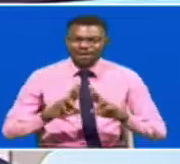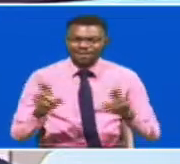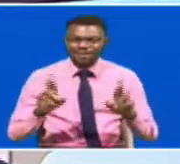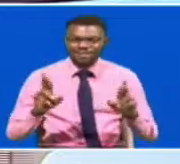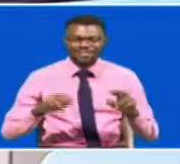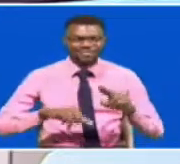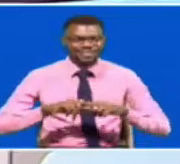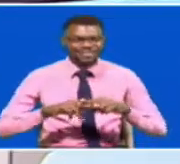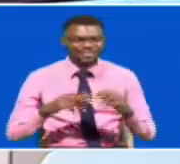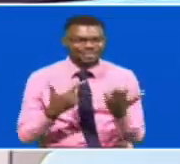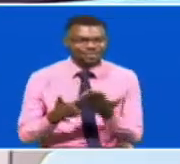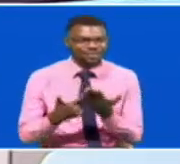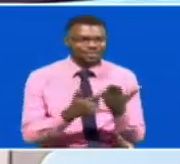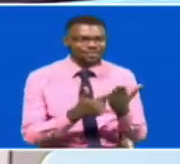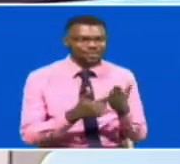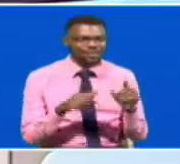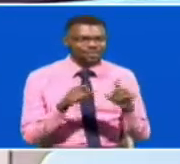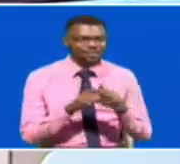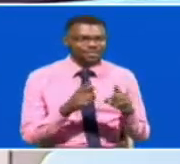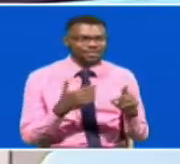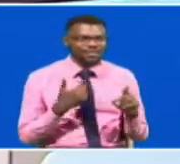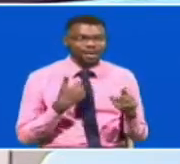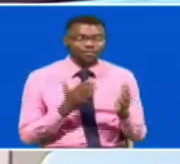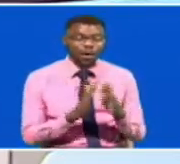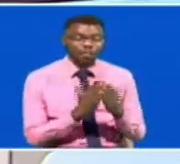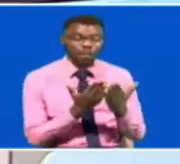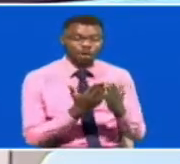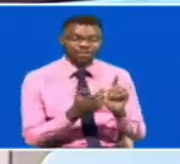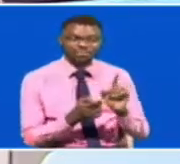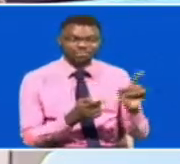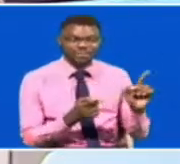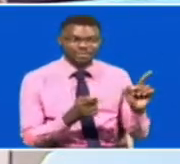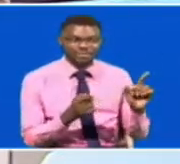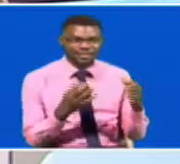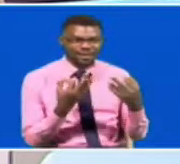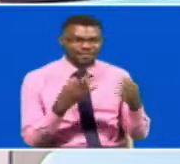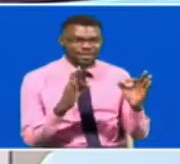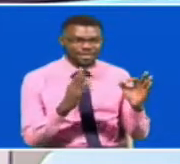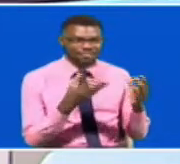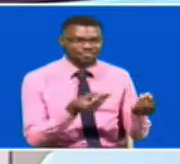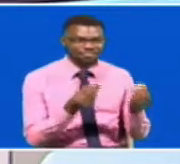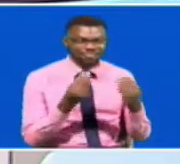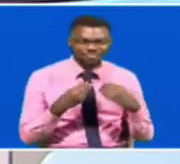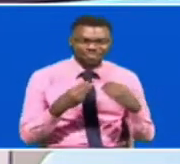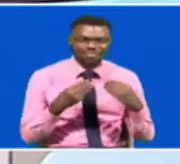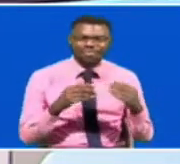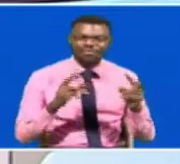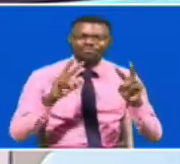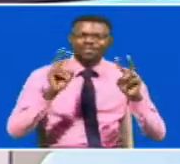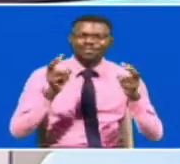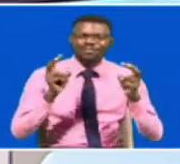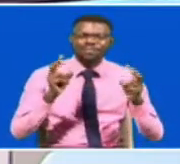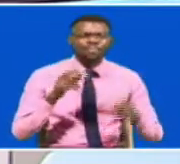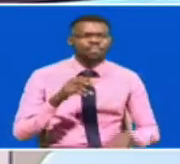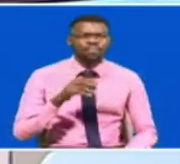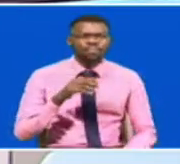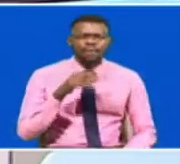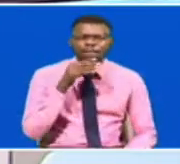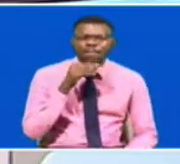on the table, and I have my advanced copy, a free copy, by the way, thank you, of Baba the Fifth. Why Baba the